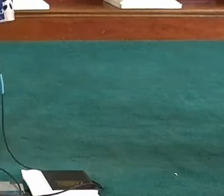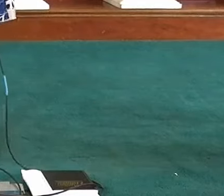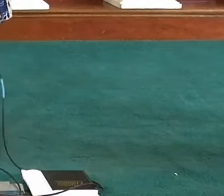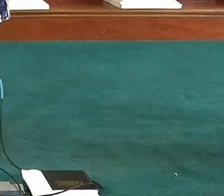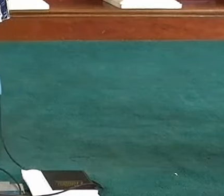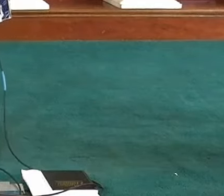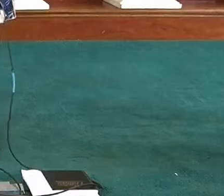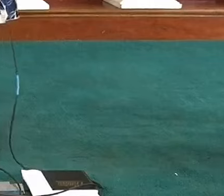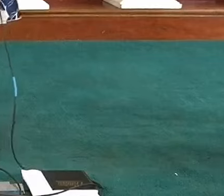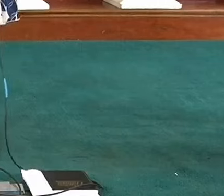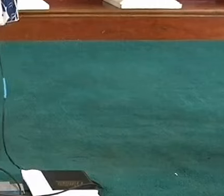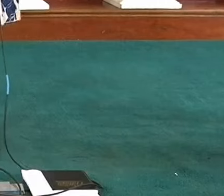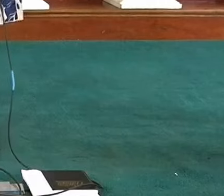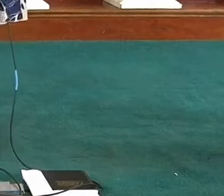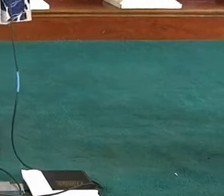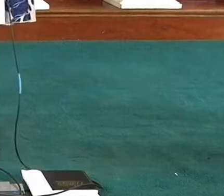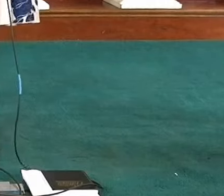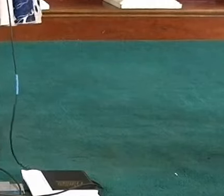adam